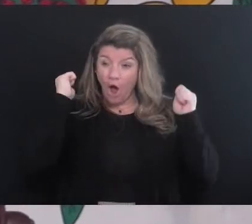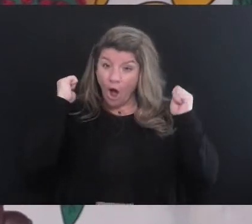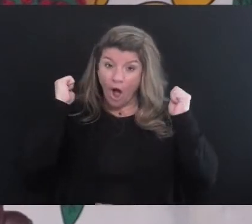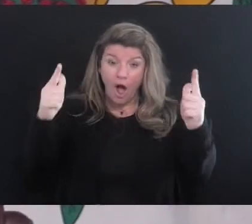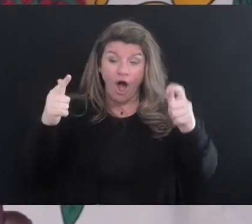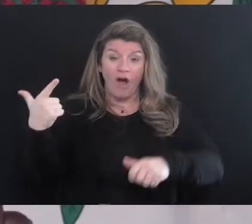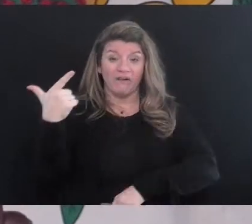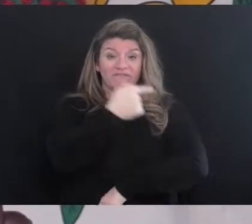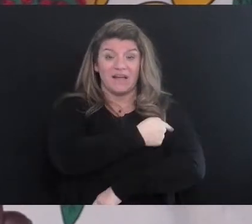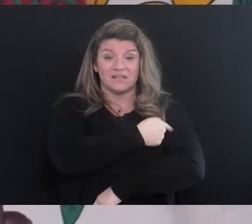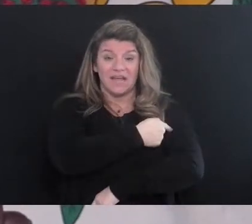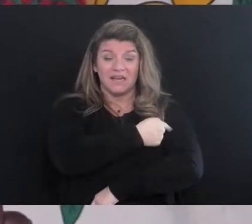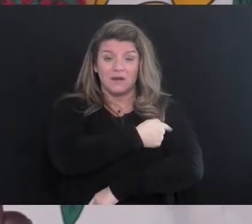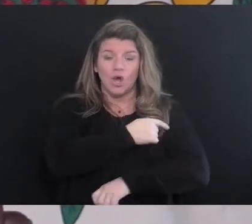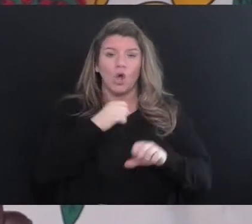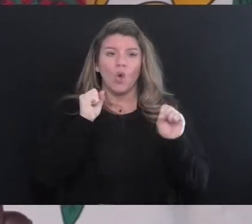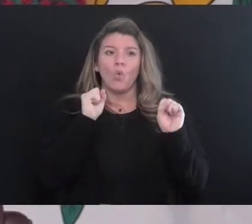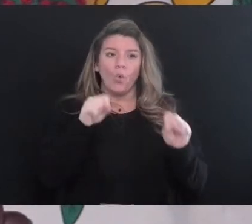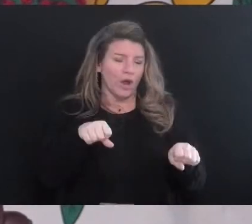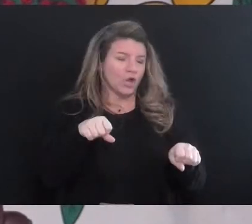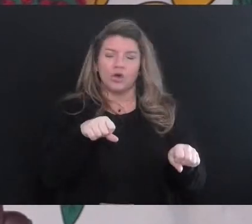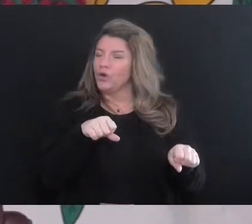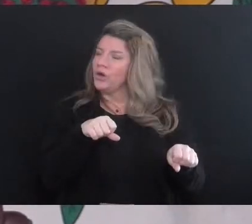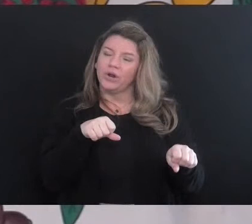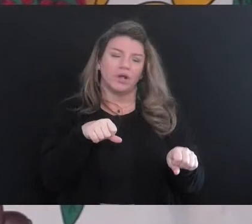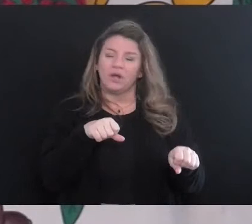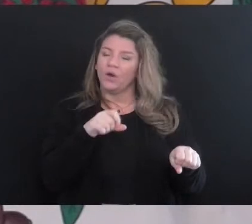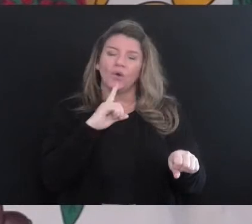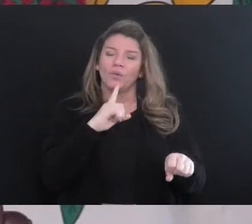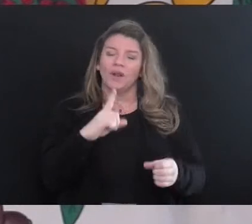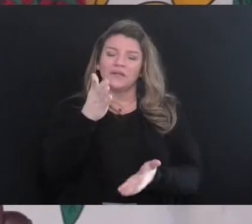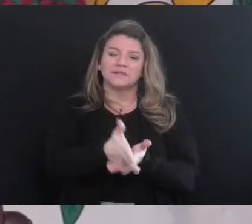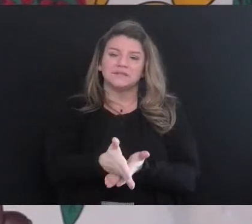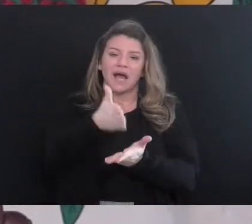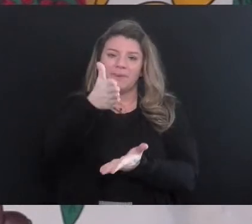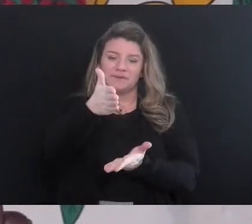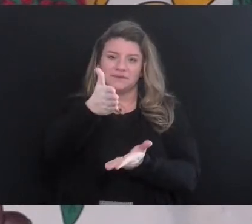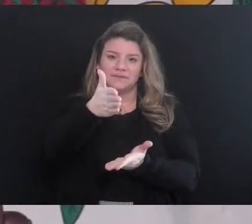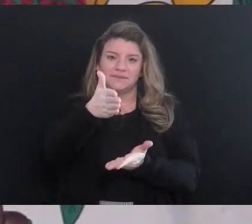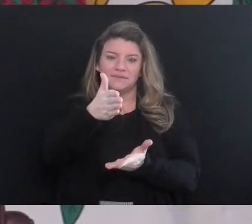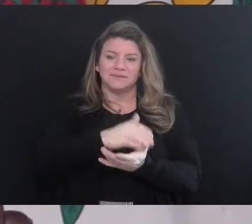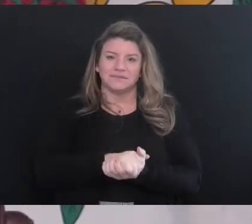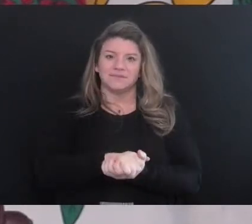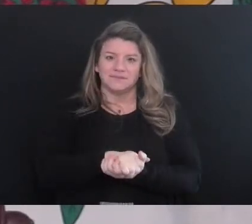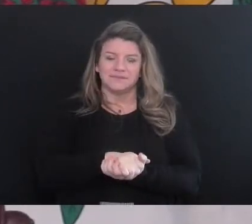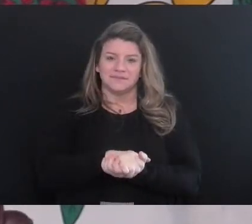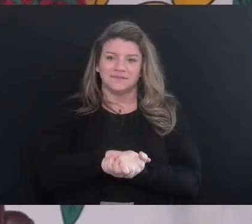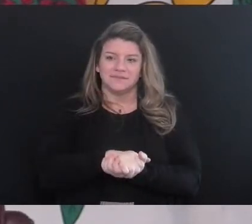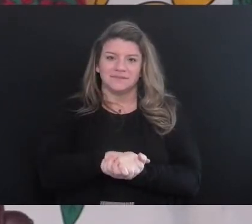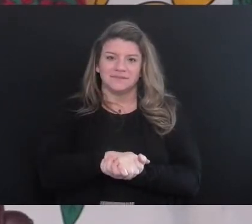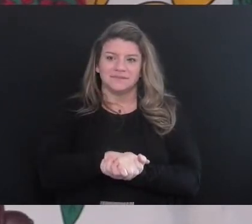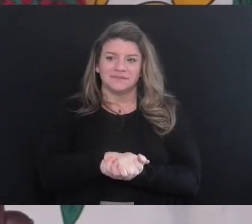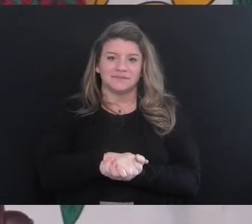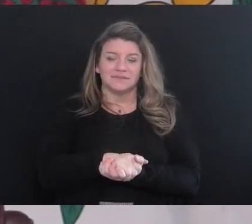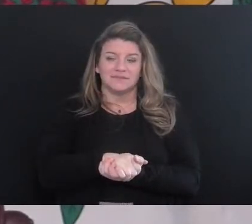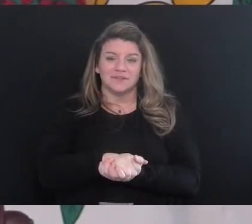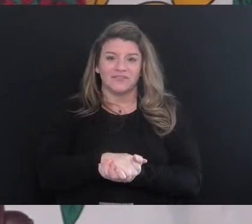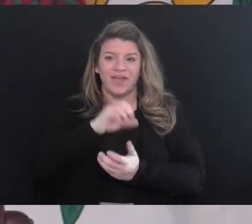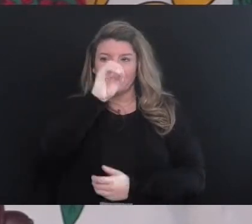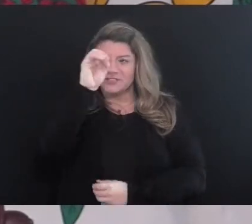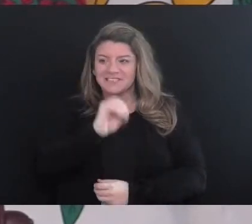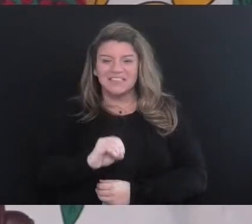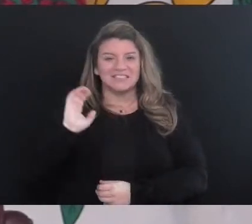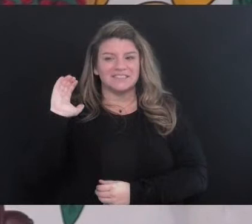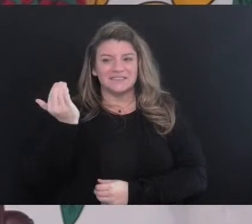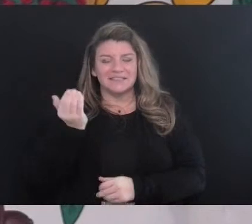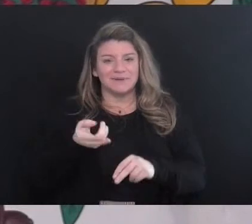we absolutely could put an absolute stop to this, or a percentage that was significantly higher than we are today.